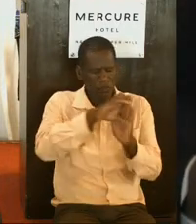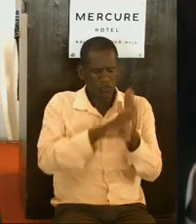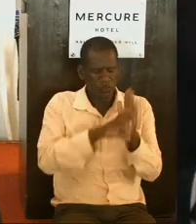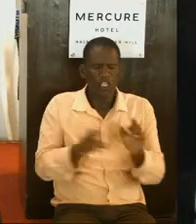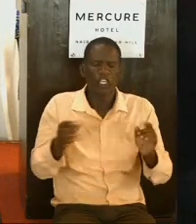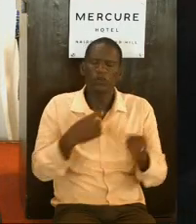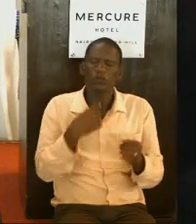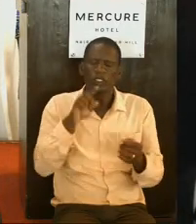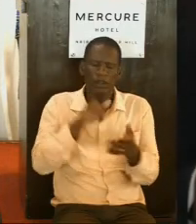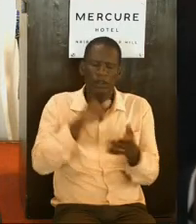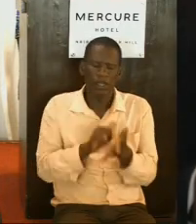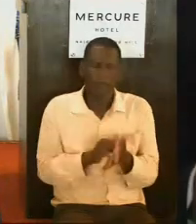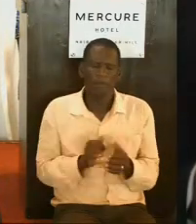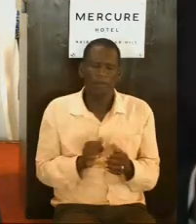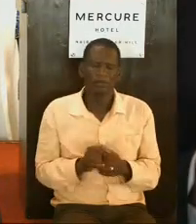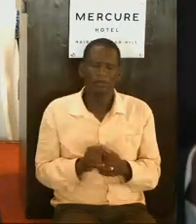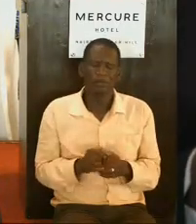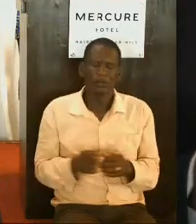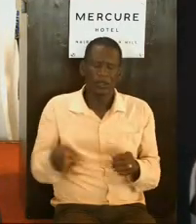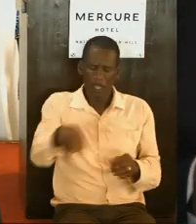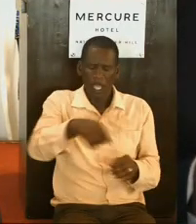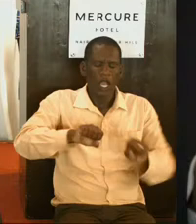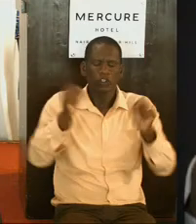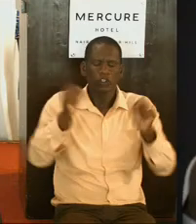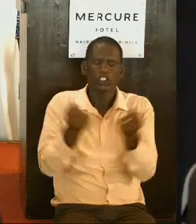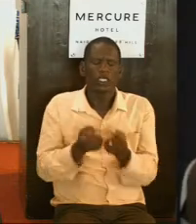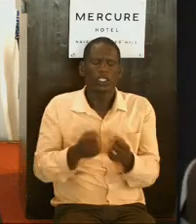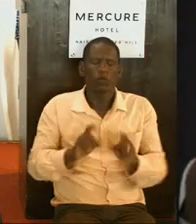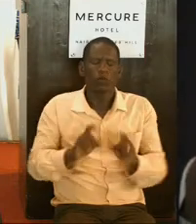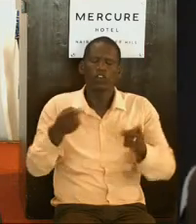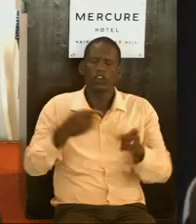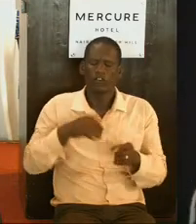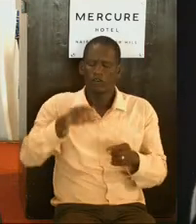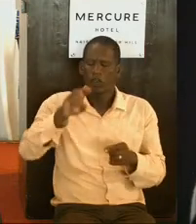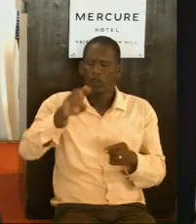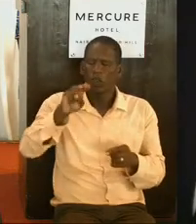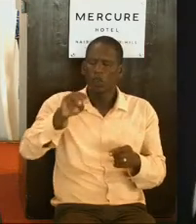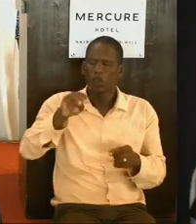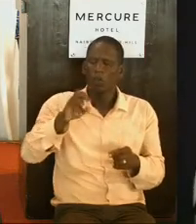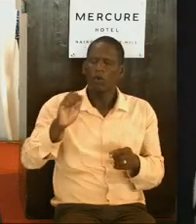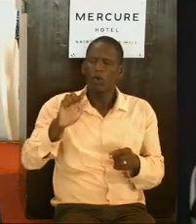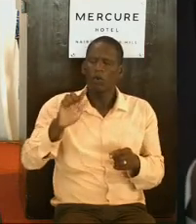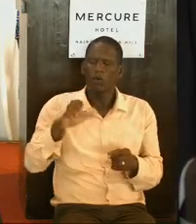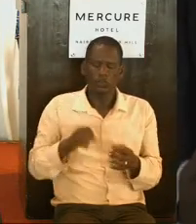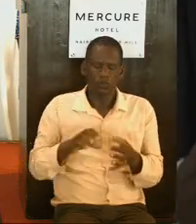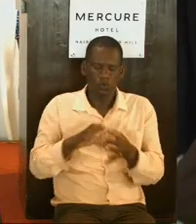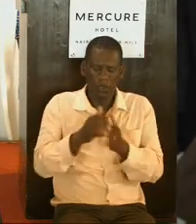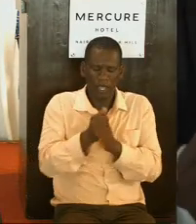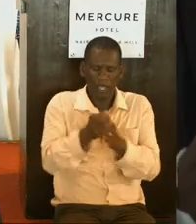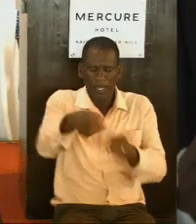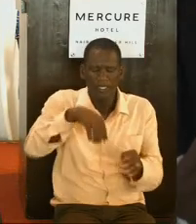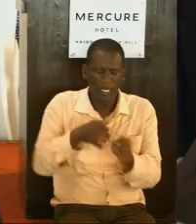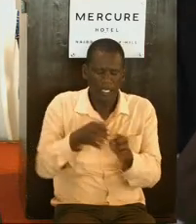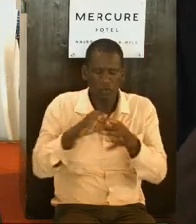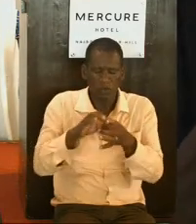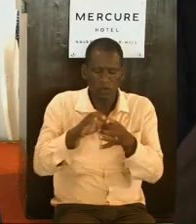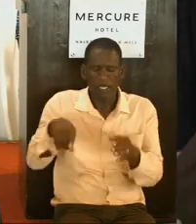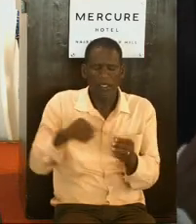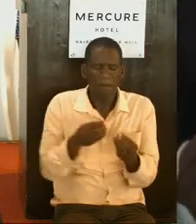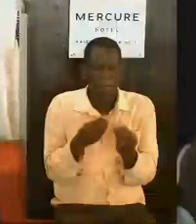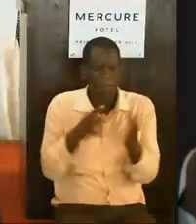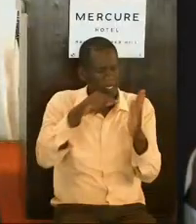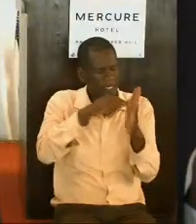noted that uh our society lacks morals to guide us to unite us and there are many indicators